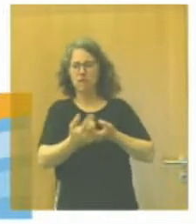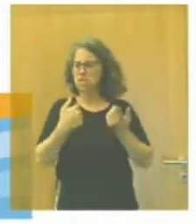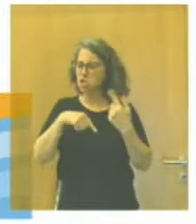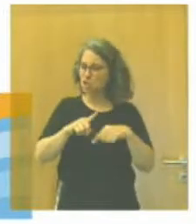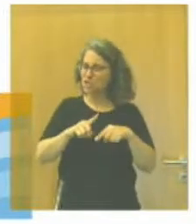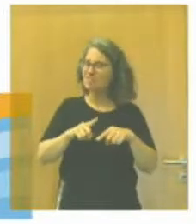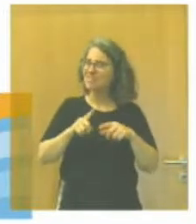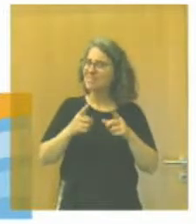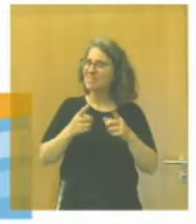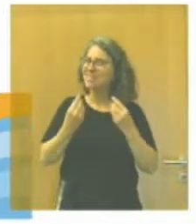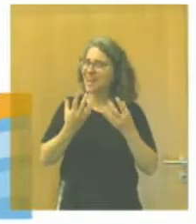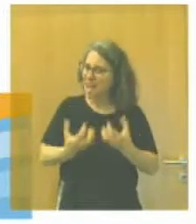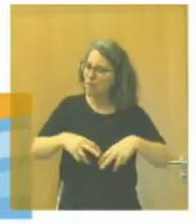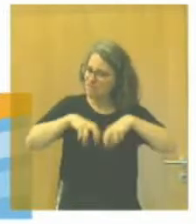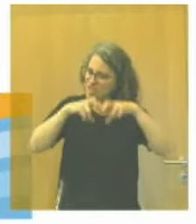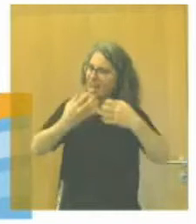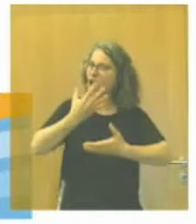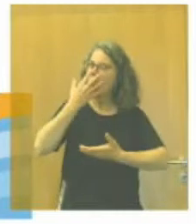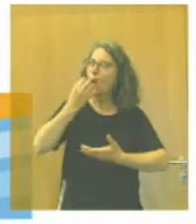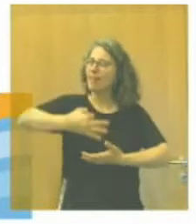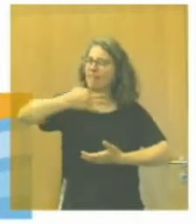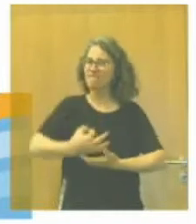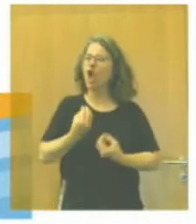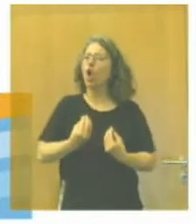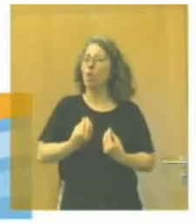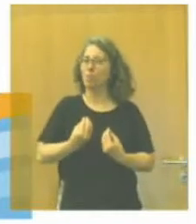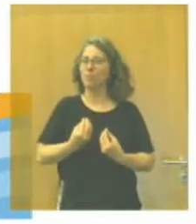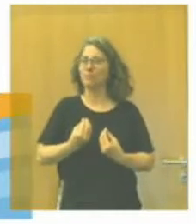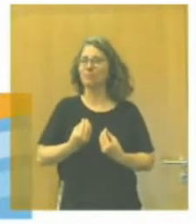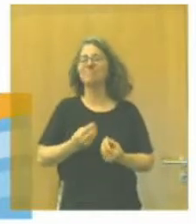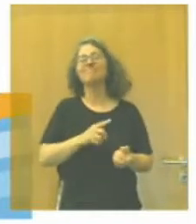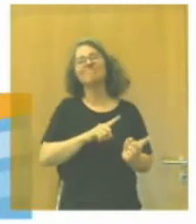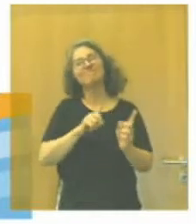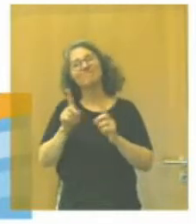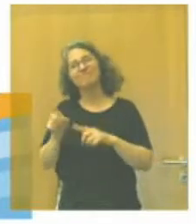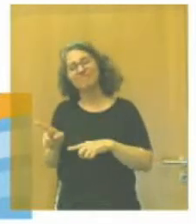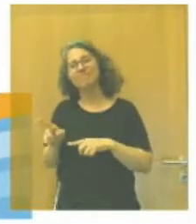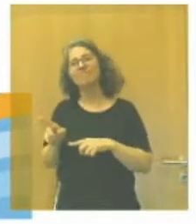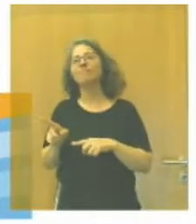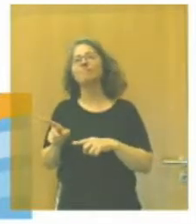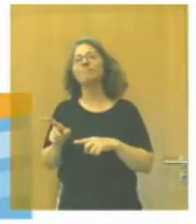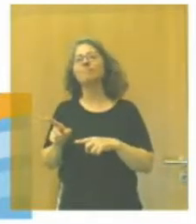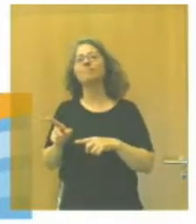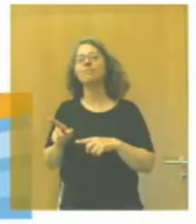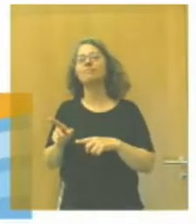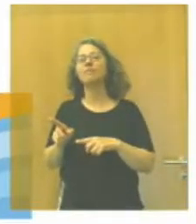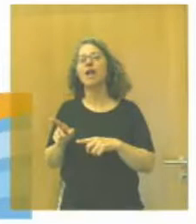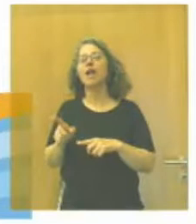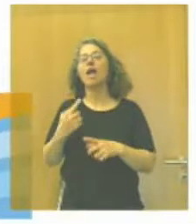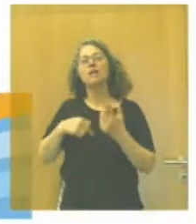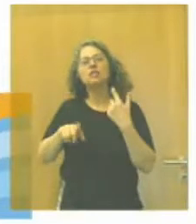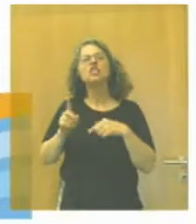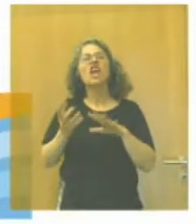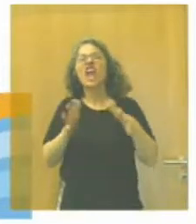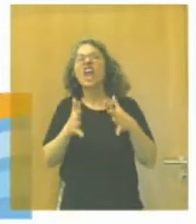understand. And whoop, I keep going the wrong way. Here we go. Okay. So what is an investment case?